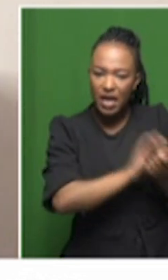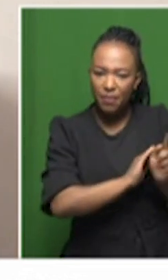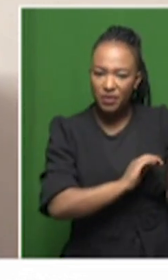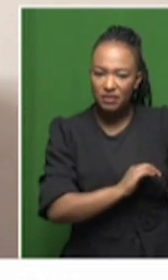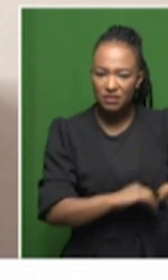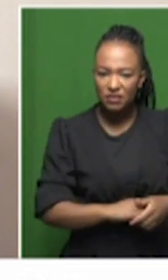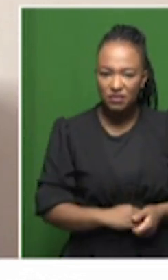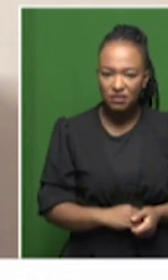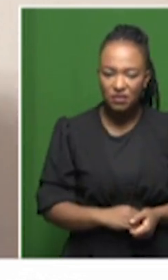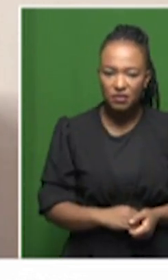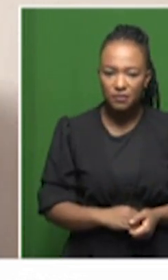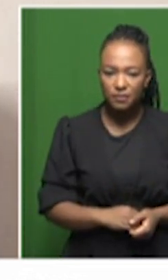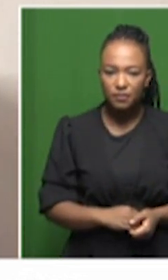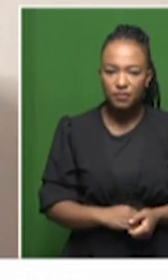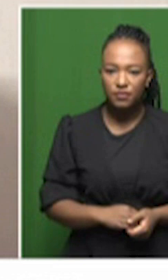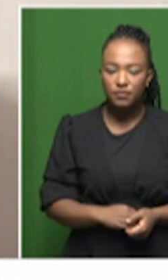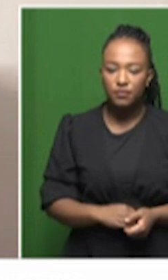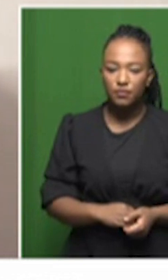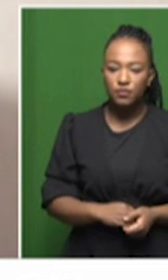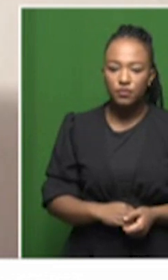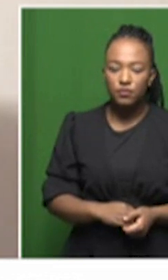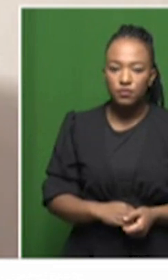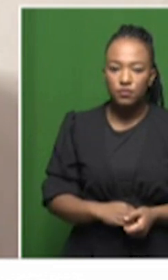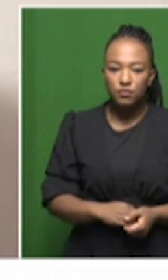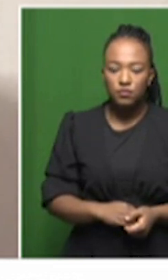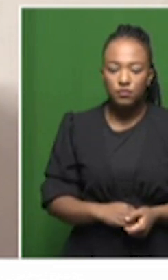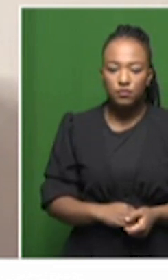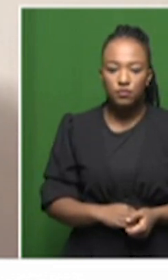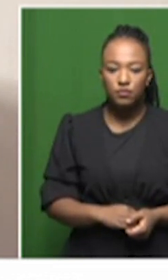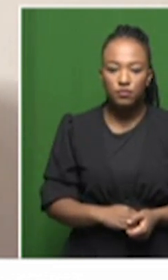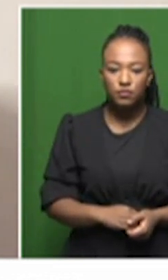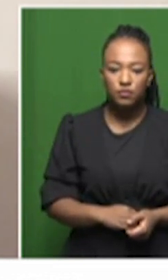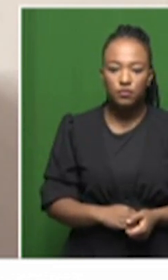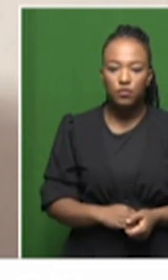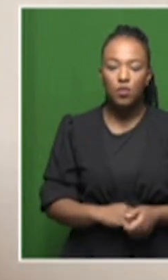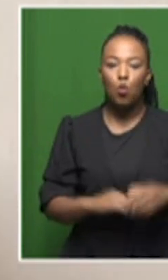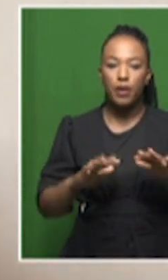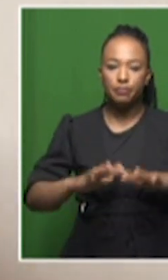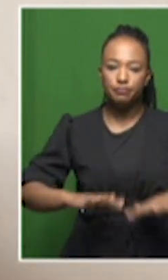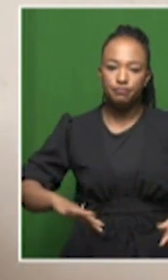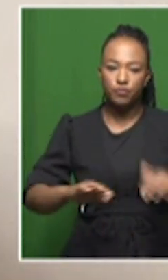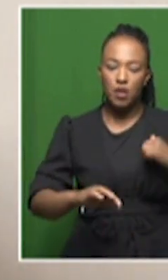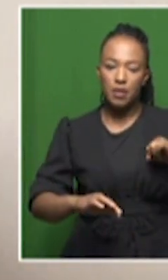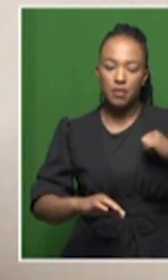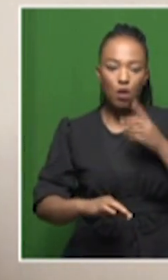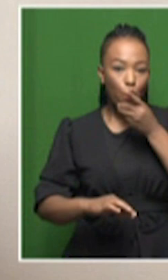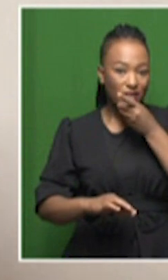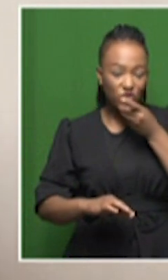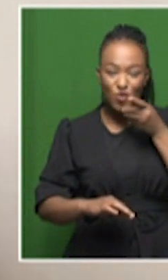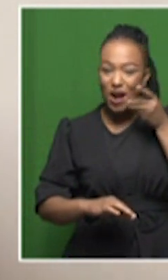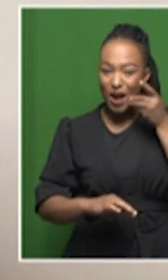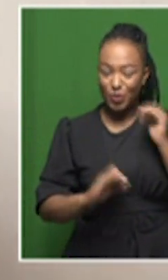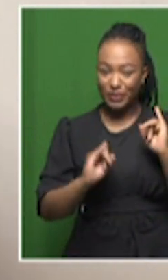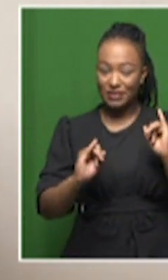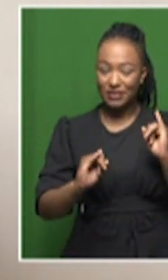Ma'am, as I said initially, this was currently we are experiencing drought in the metro, and we have got water shortages in our